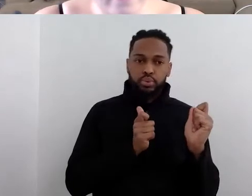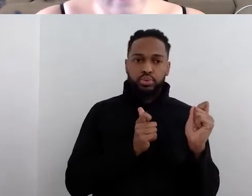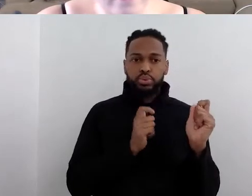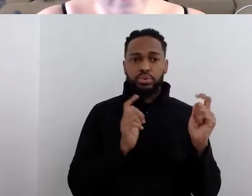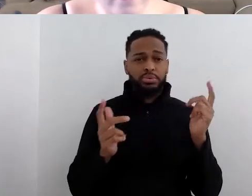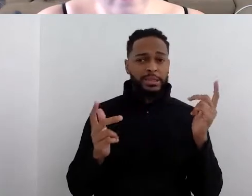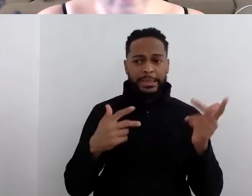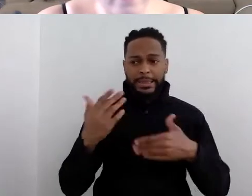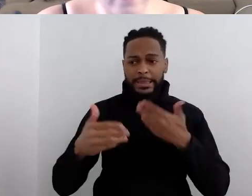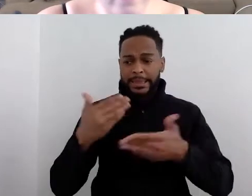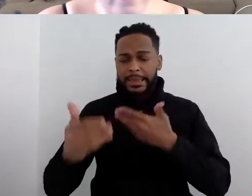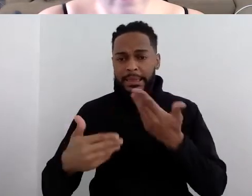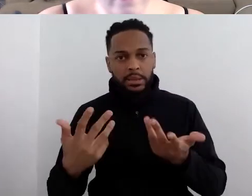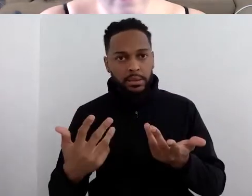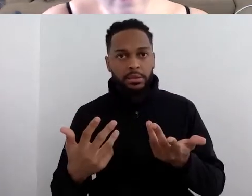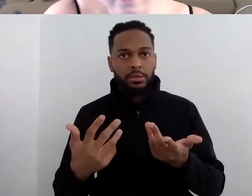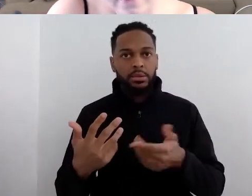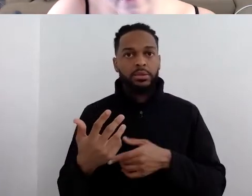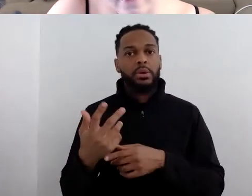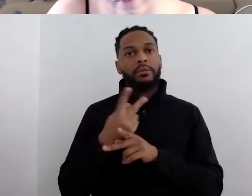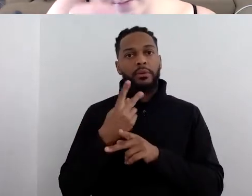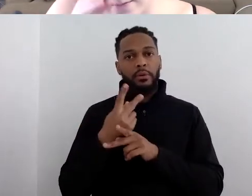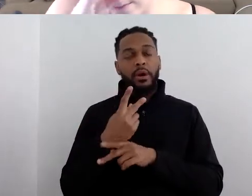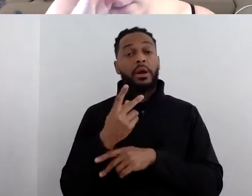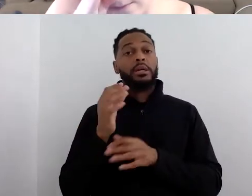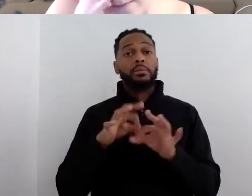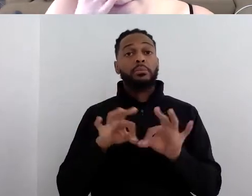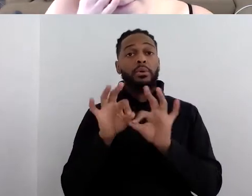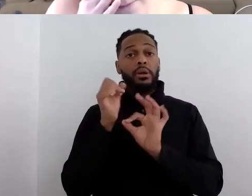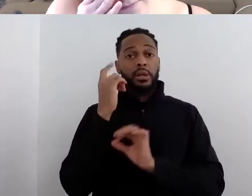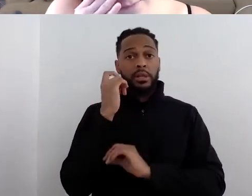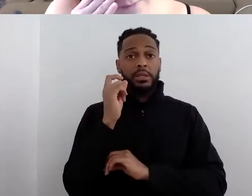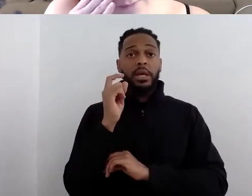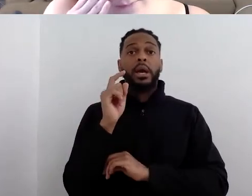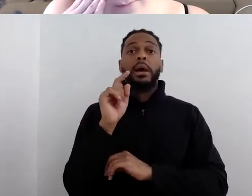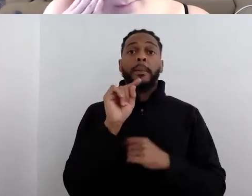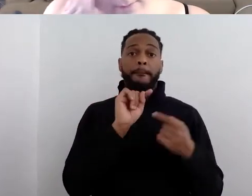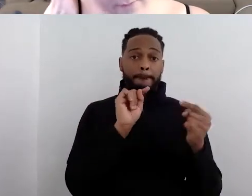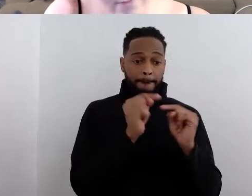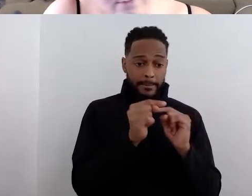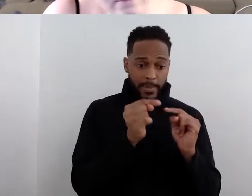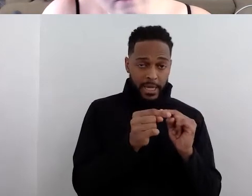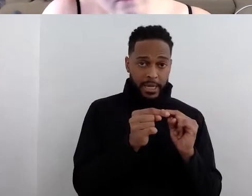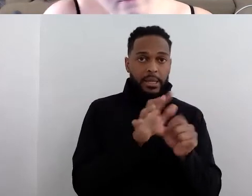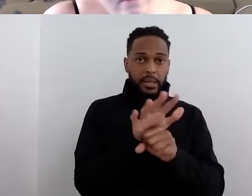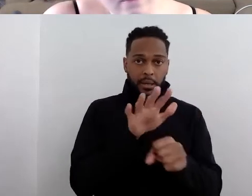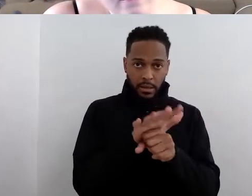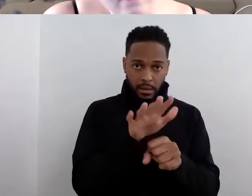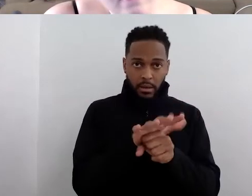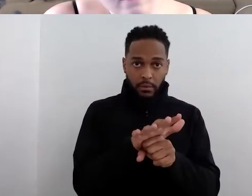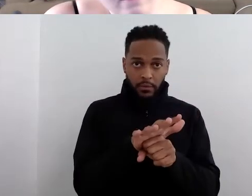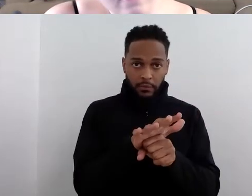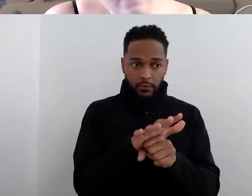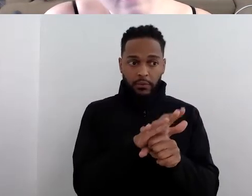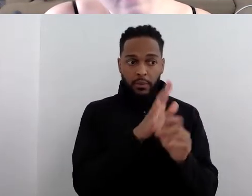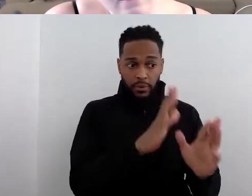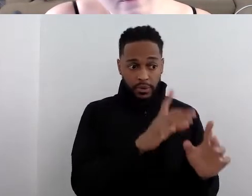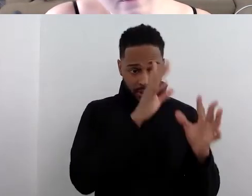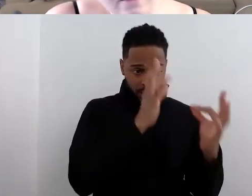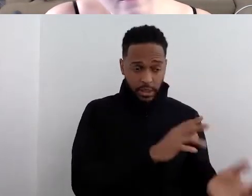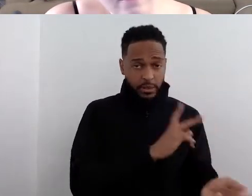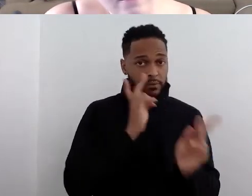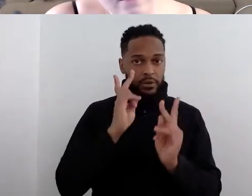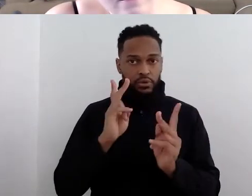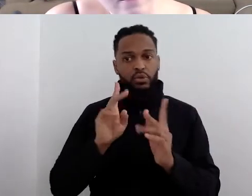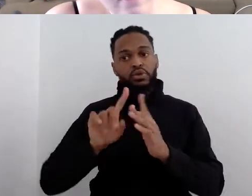pain was something that was emergent enough to warrant a visit. And so we were able to start seeing patients